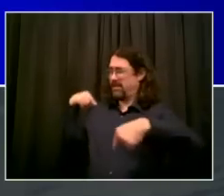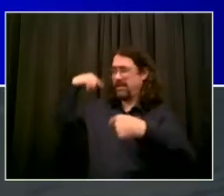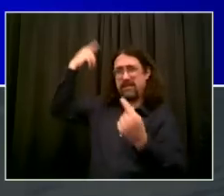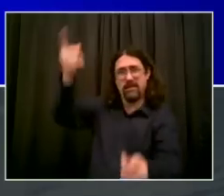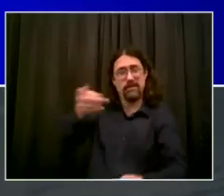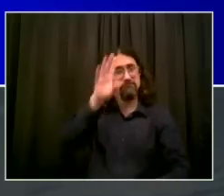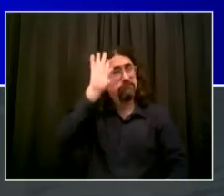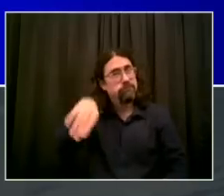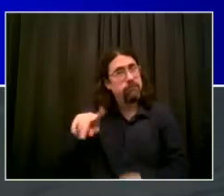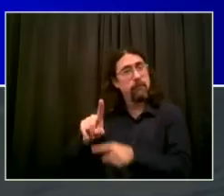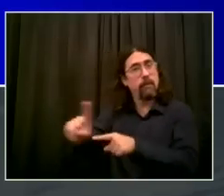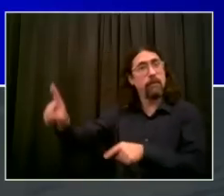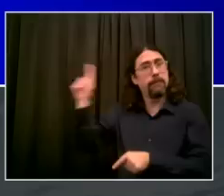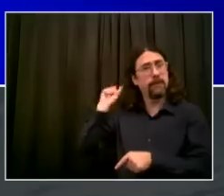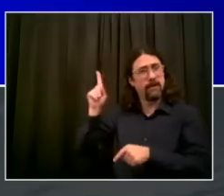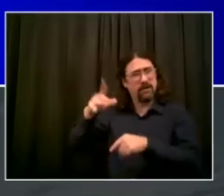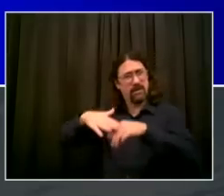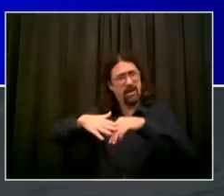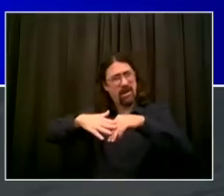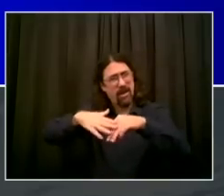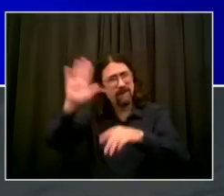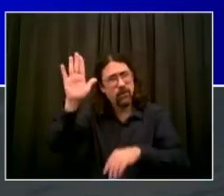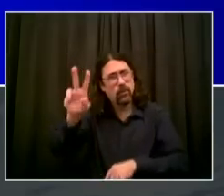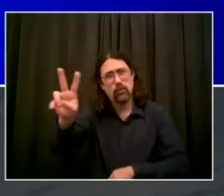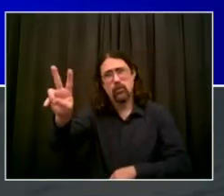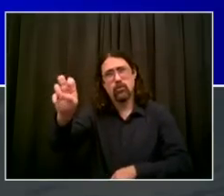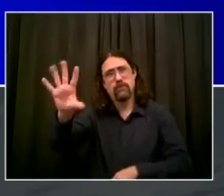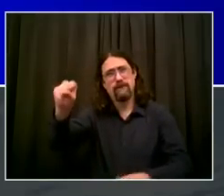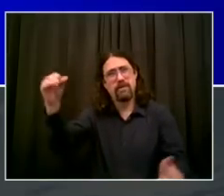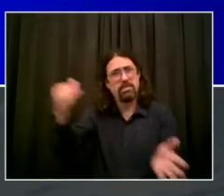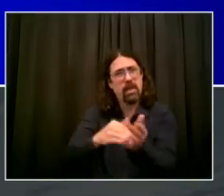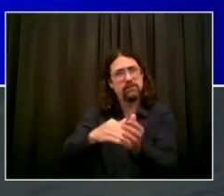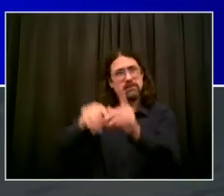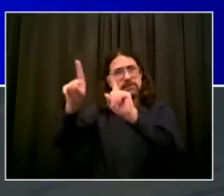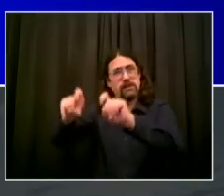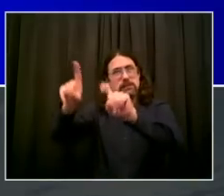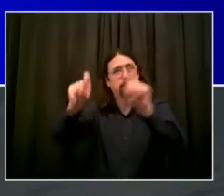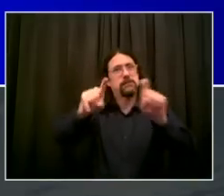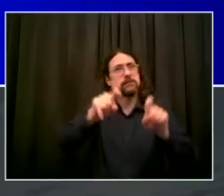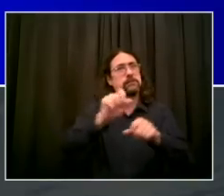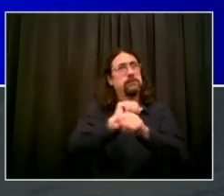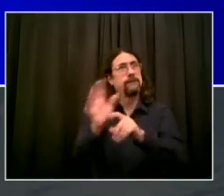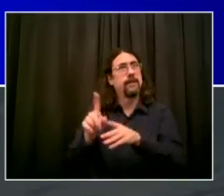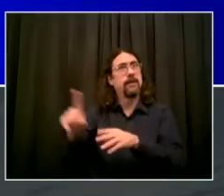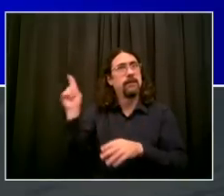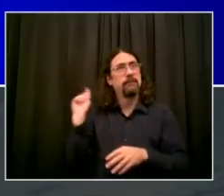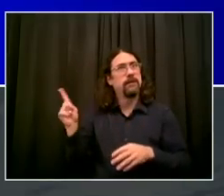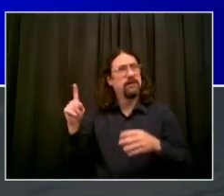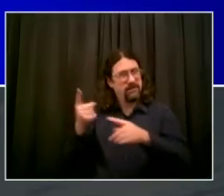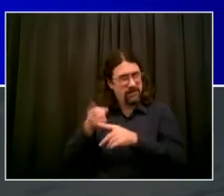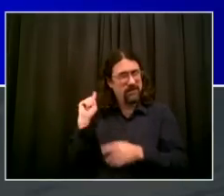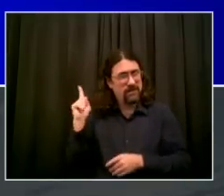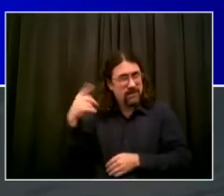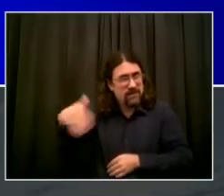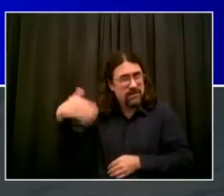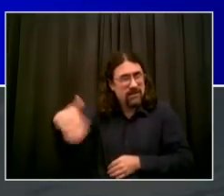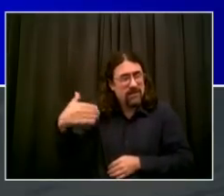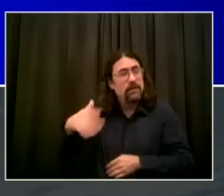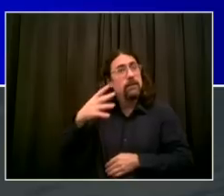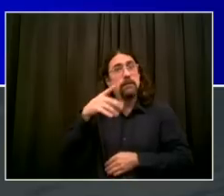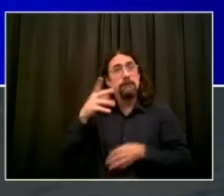neighborhood participate in testing. Now, the good news is the turnaround time for the results has now become the shortest we've ever